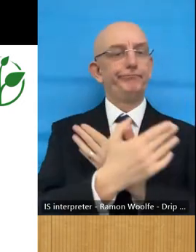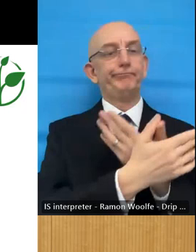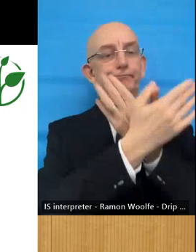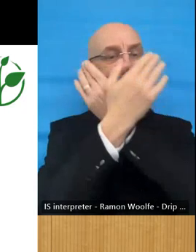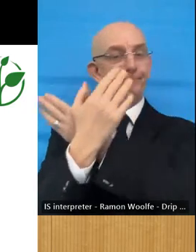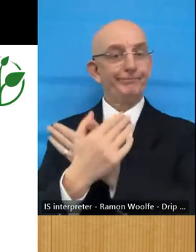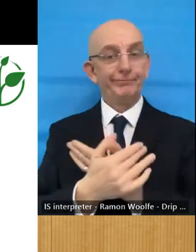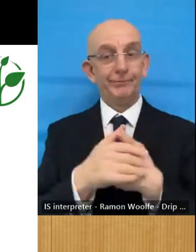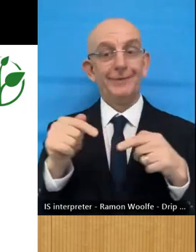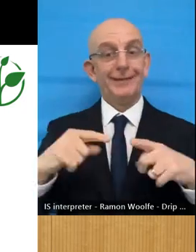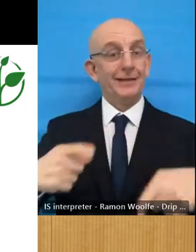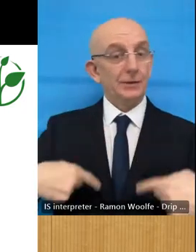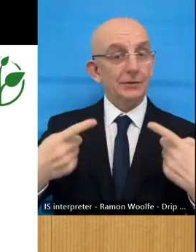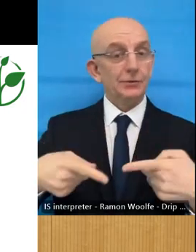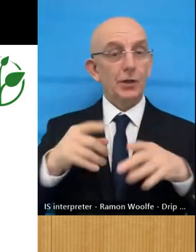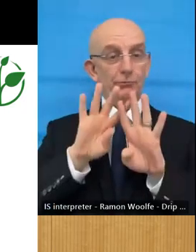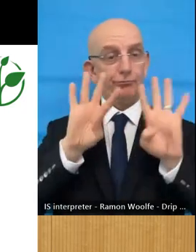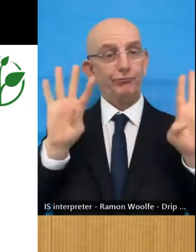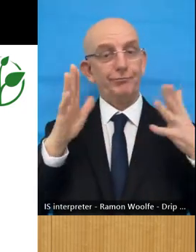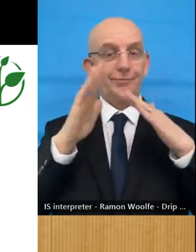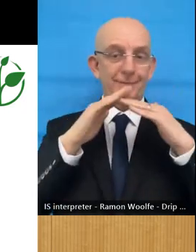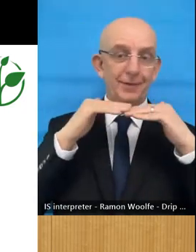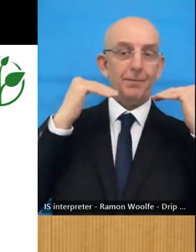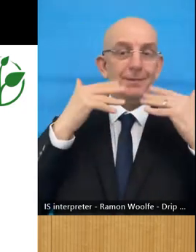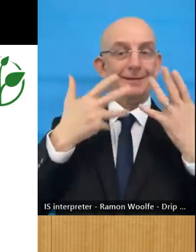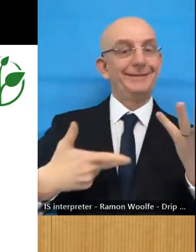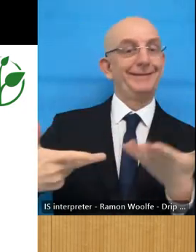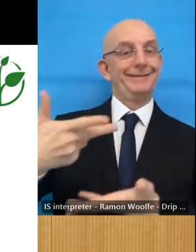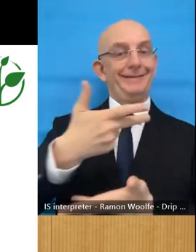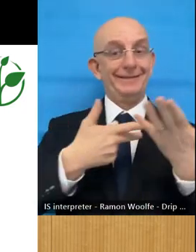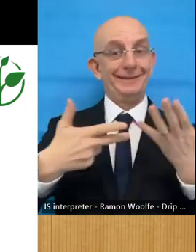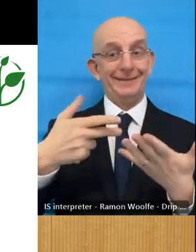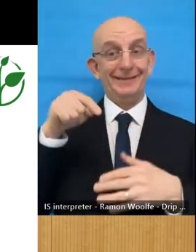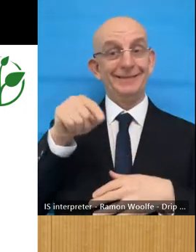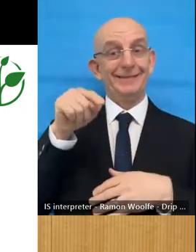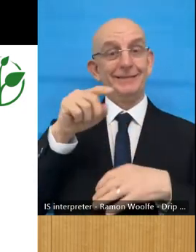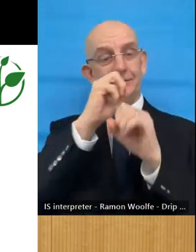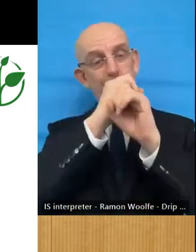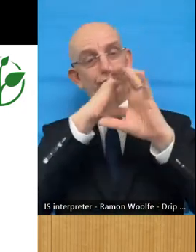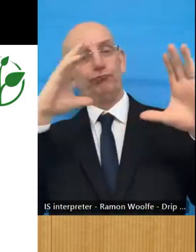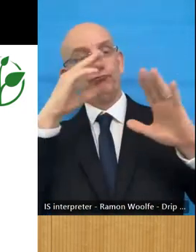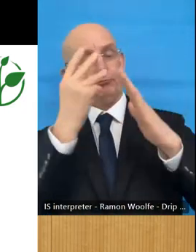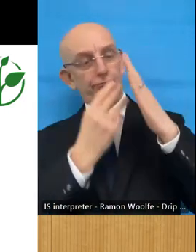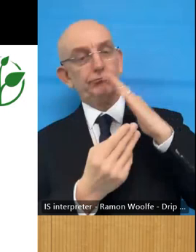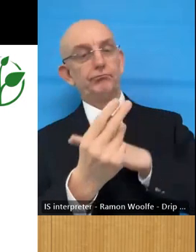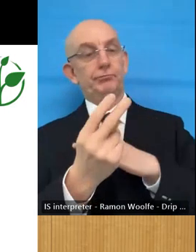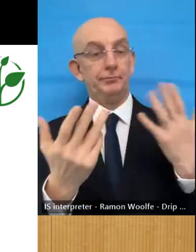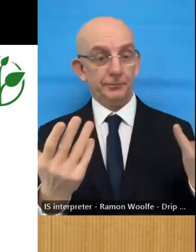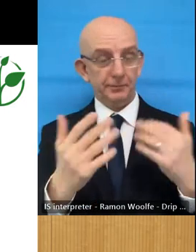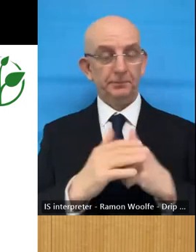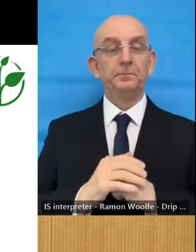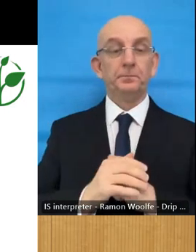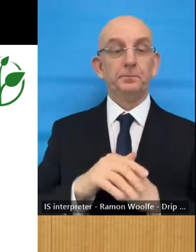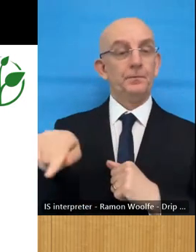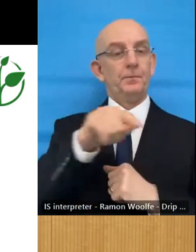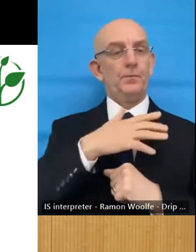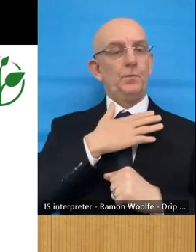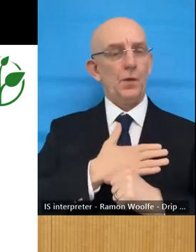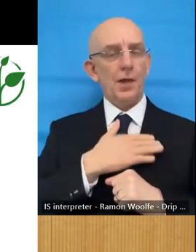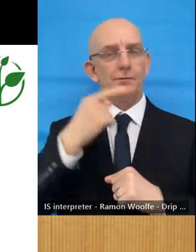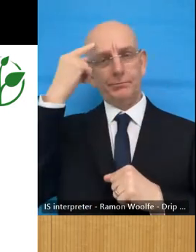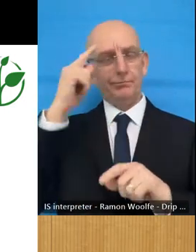evaluate technological innovations, for example, students' digital devices and systems, increase technical support, and expand physical